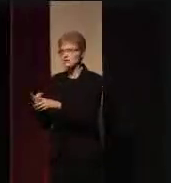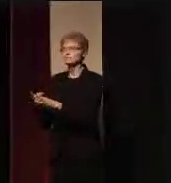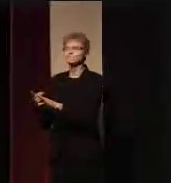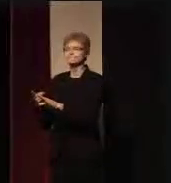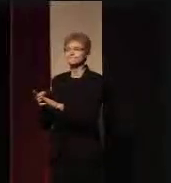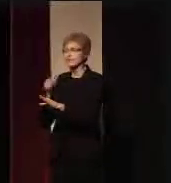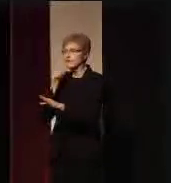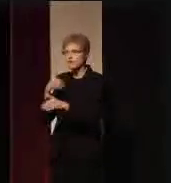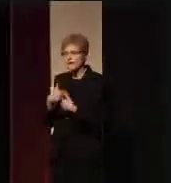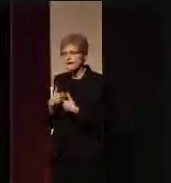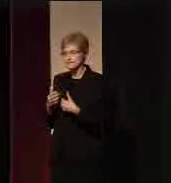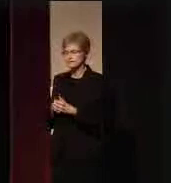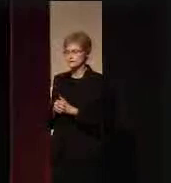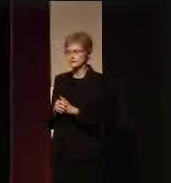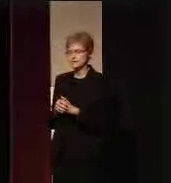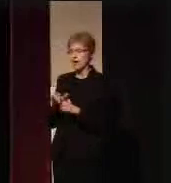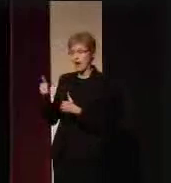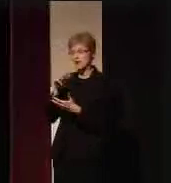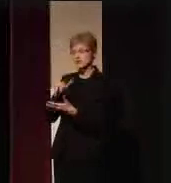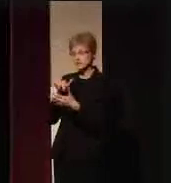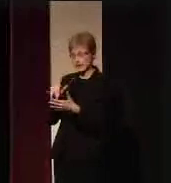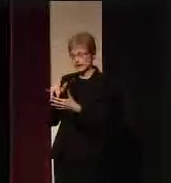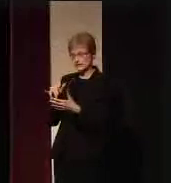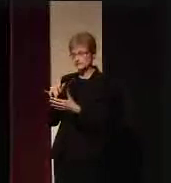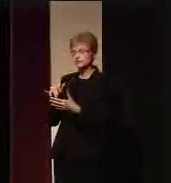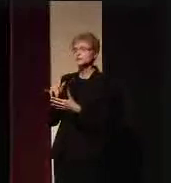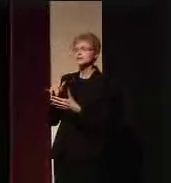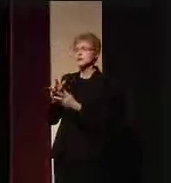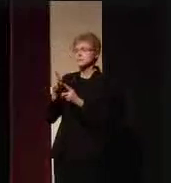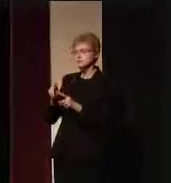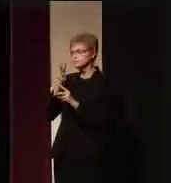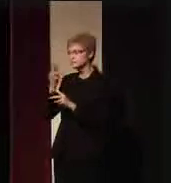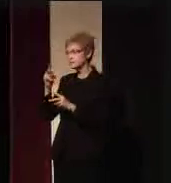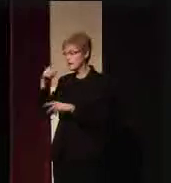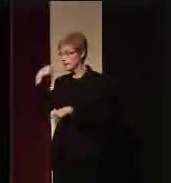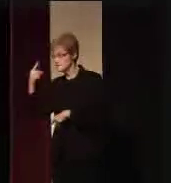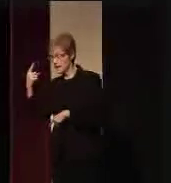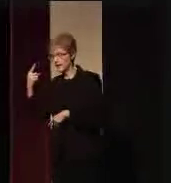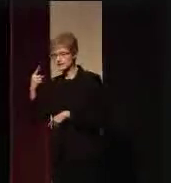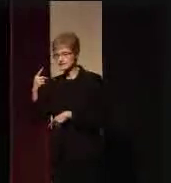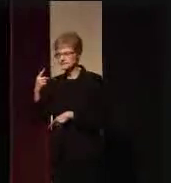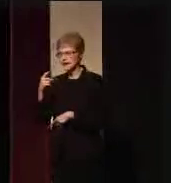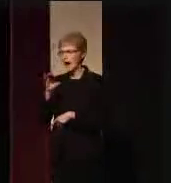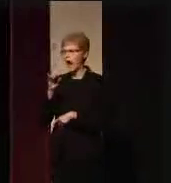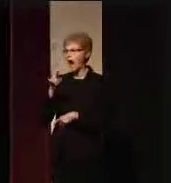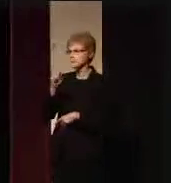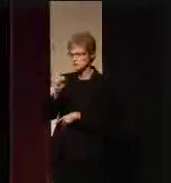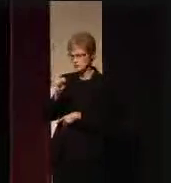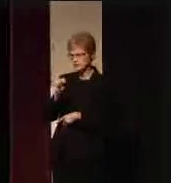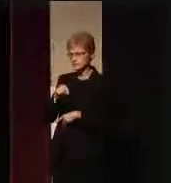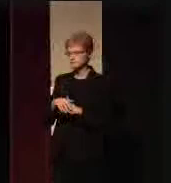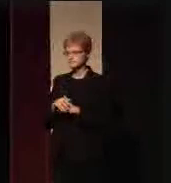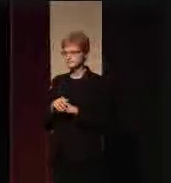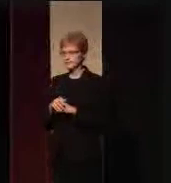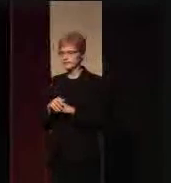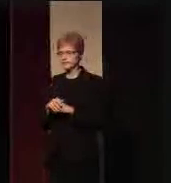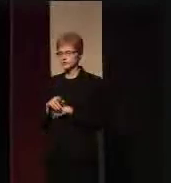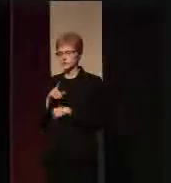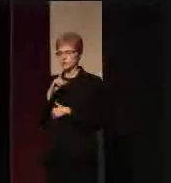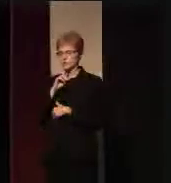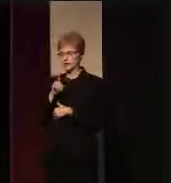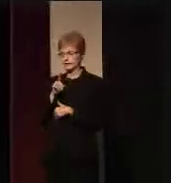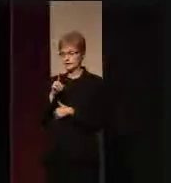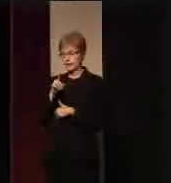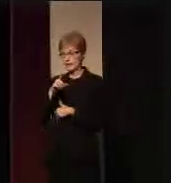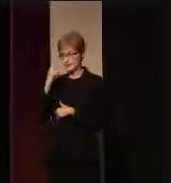study, participants were shown a face than an object. They were more likely to misidentify a non-threatening object as threatening